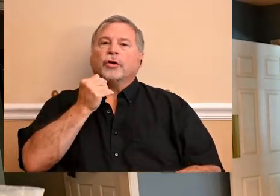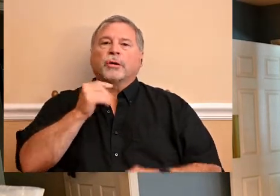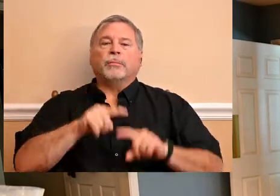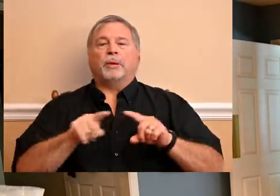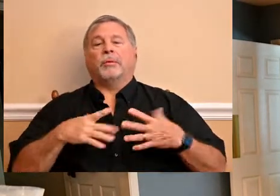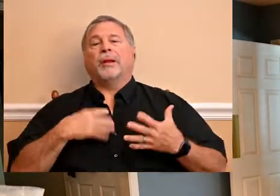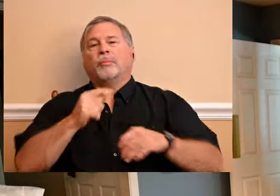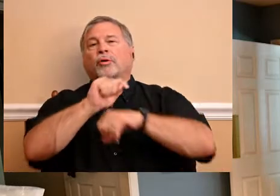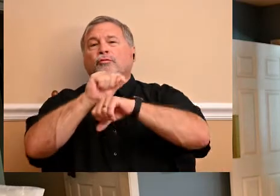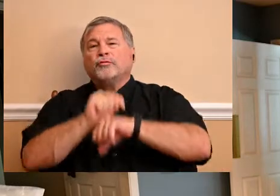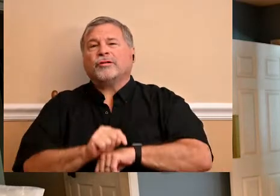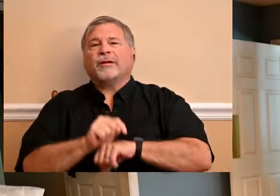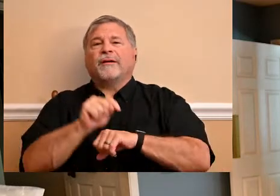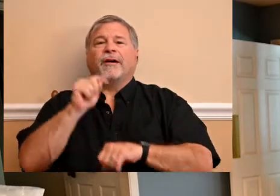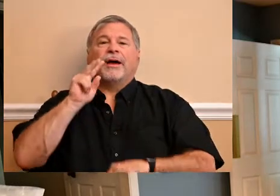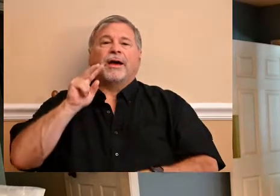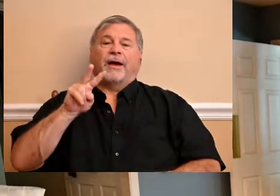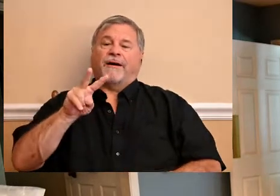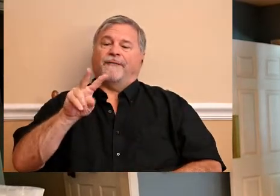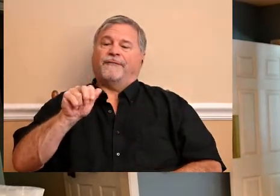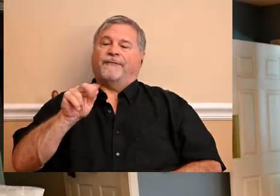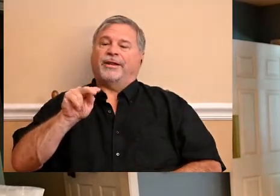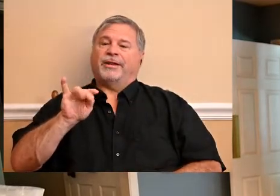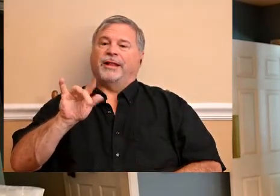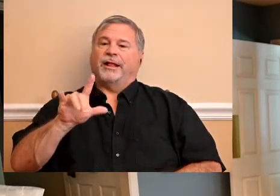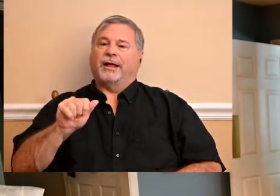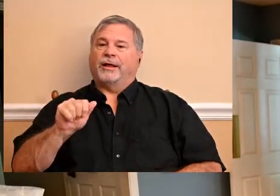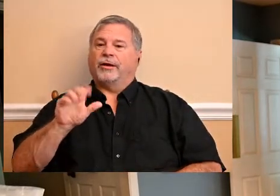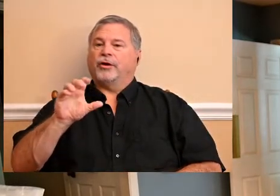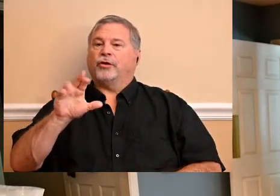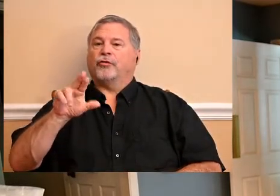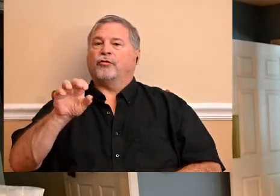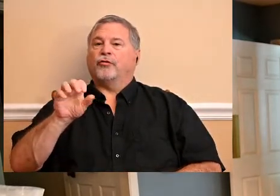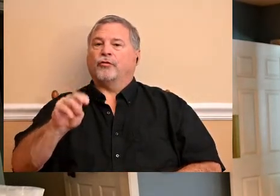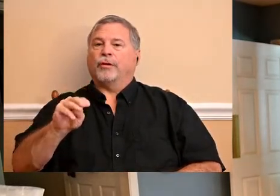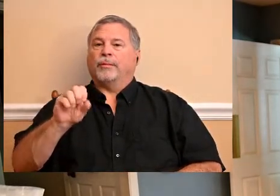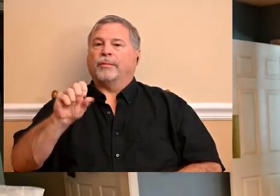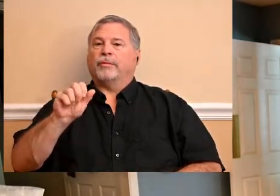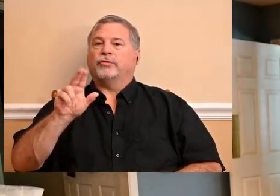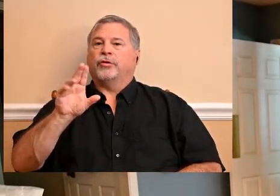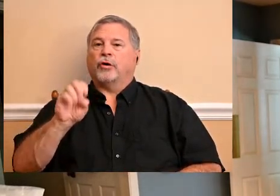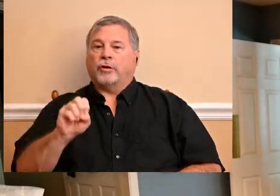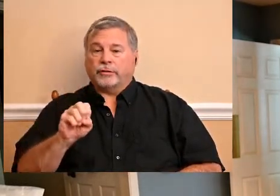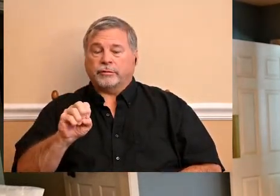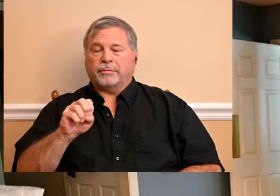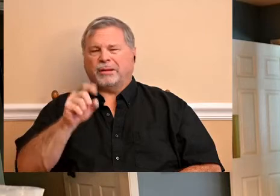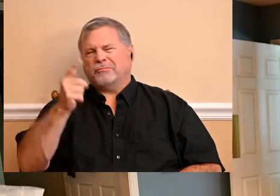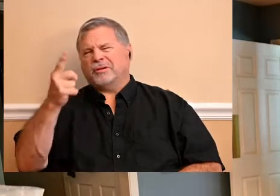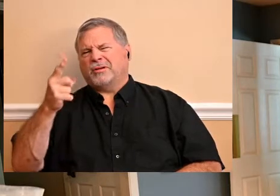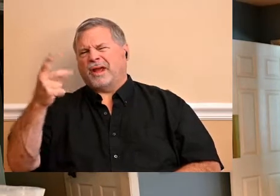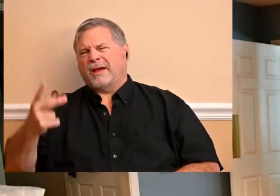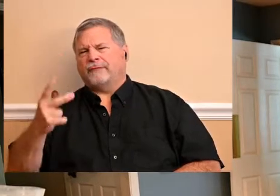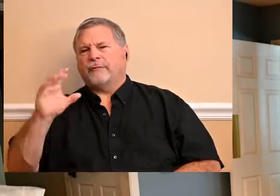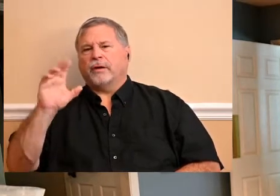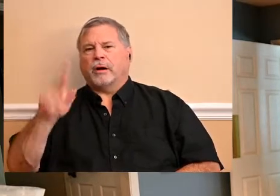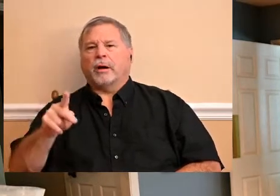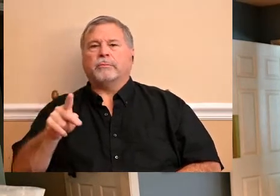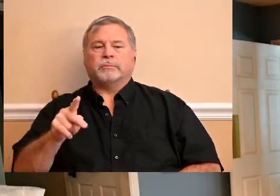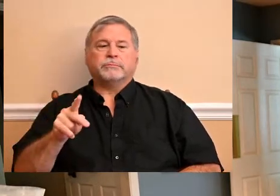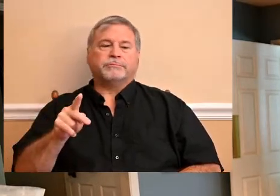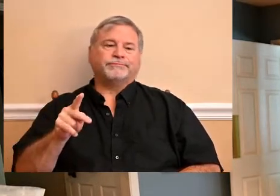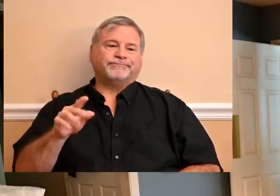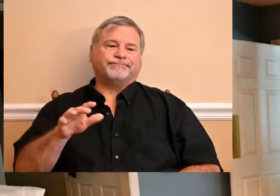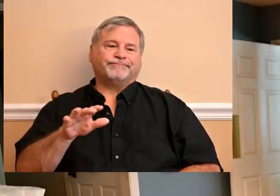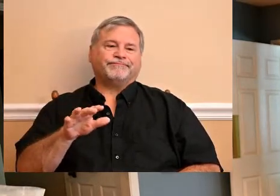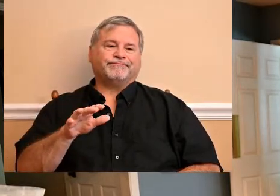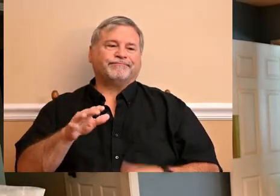it. But the way we like to have it is more traditional, which is a vanilla cream sauce. Now what we're going to do is we're going to take about a cup